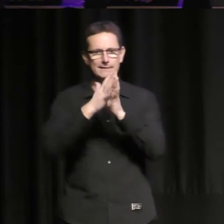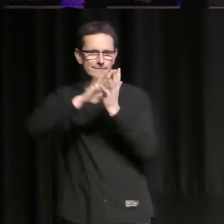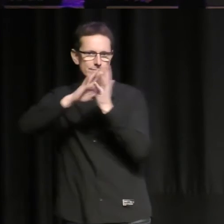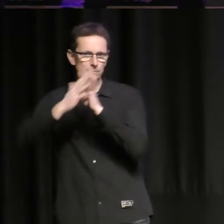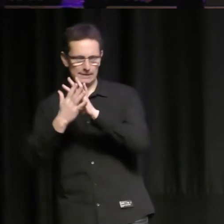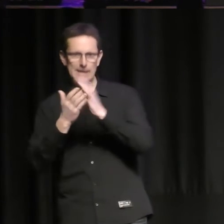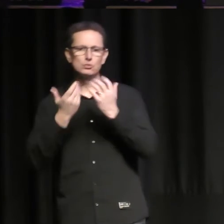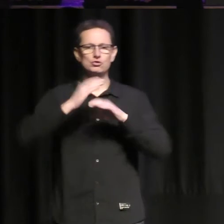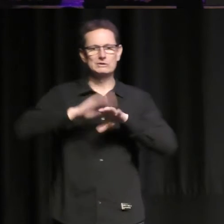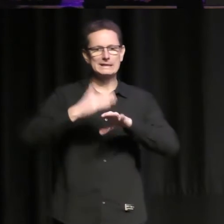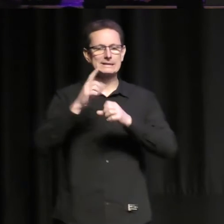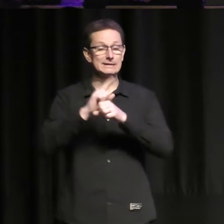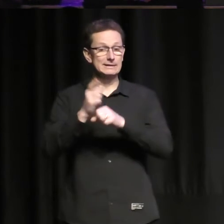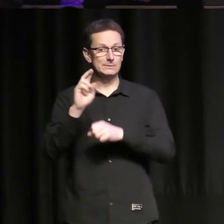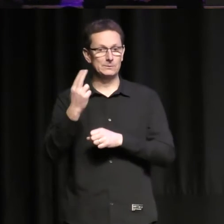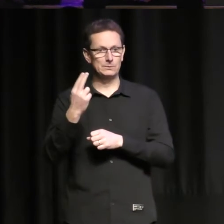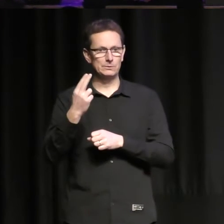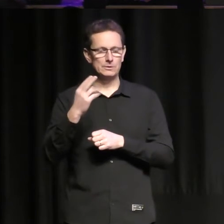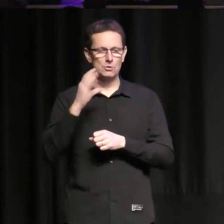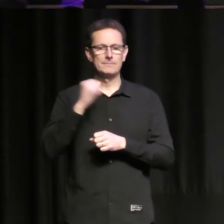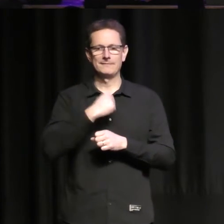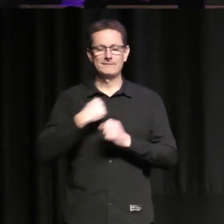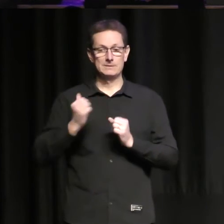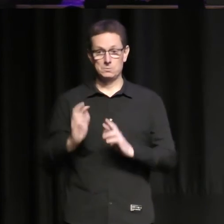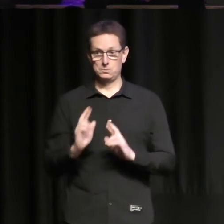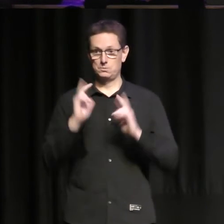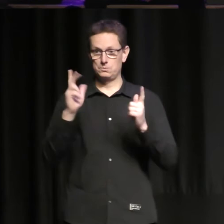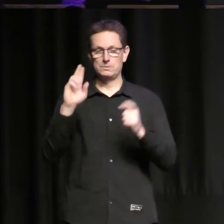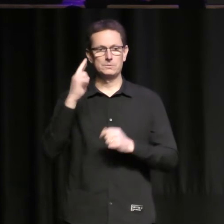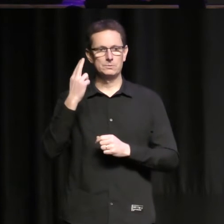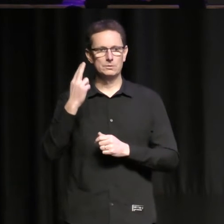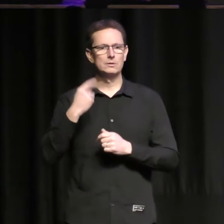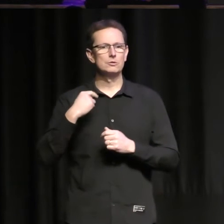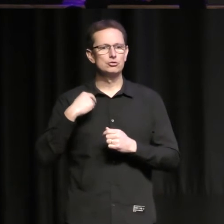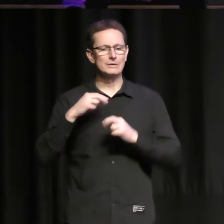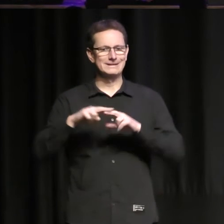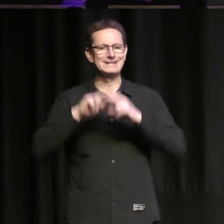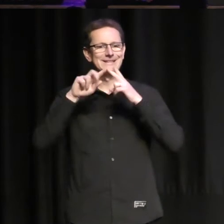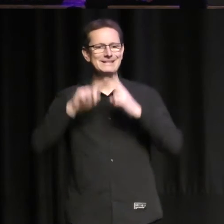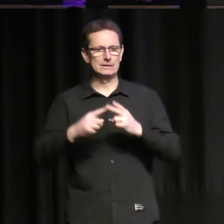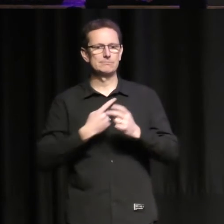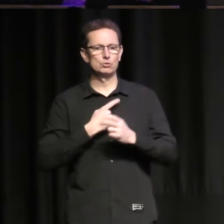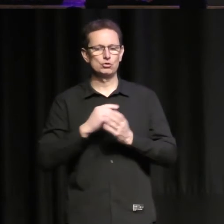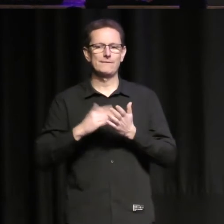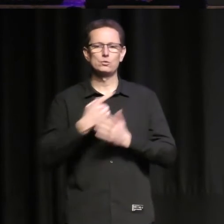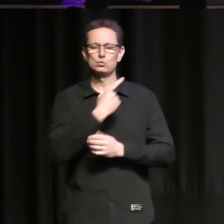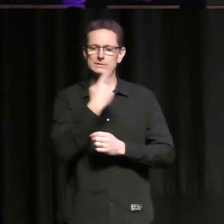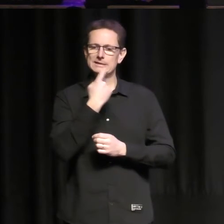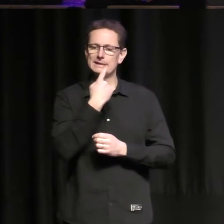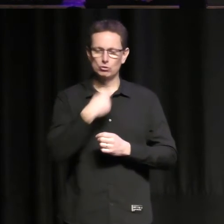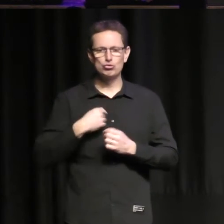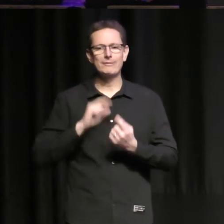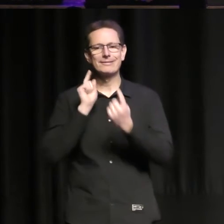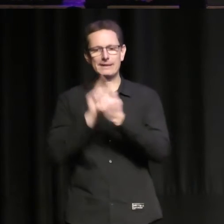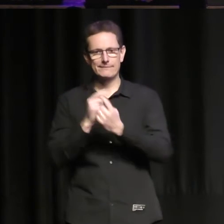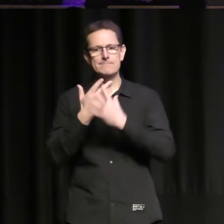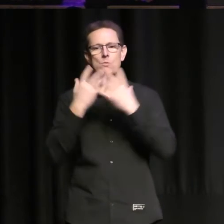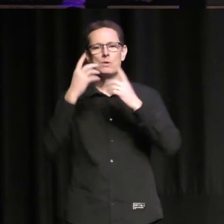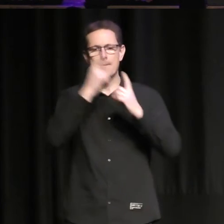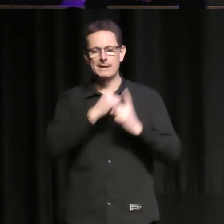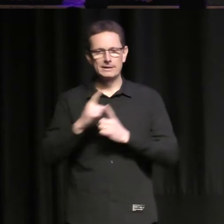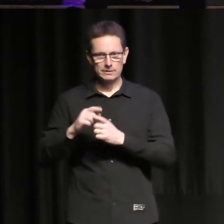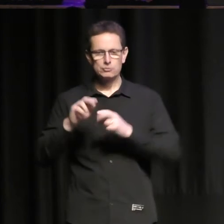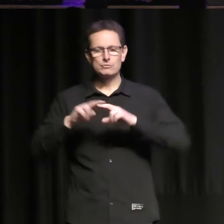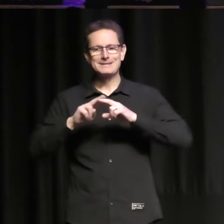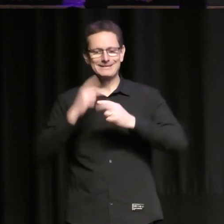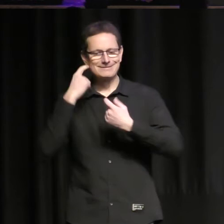time. And going out, I can recognize a lot of what you're saying. I meet a lot of people who feel that they are in